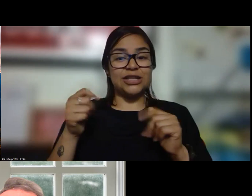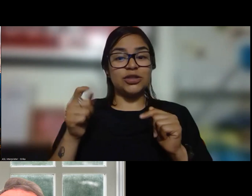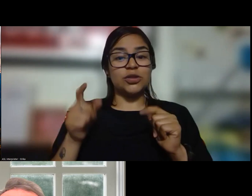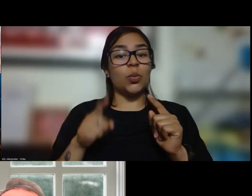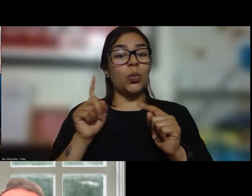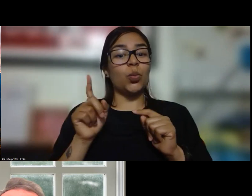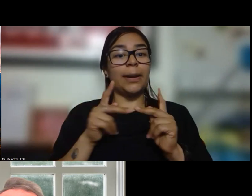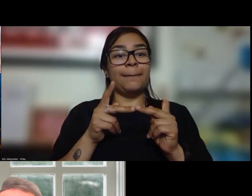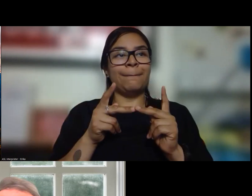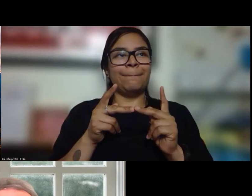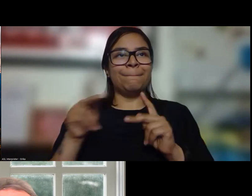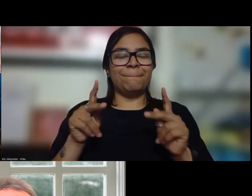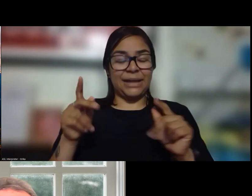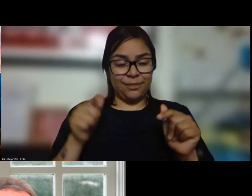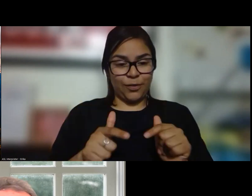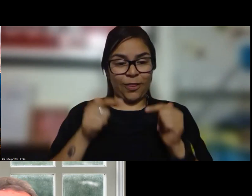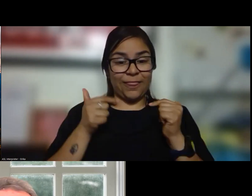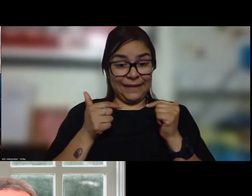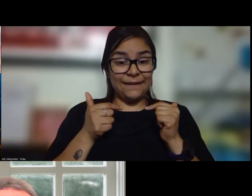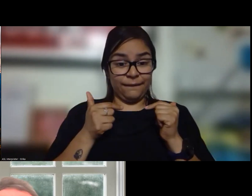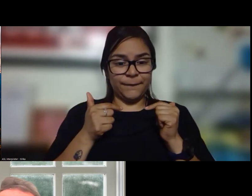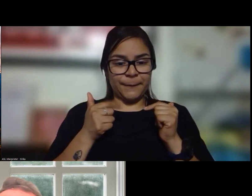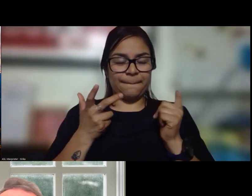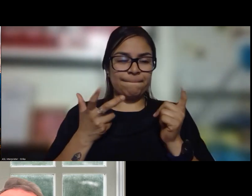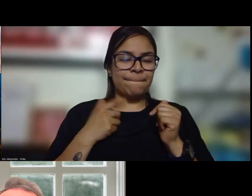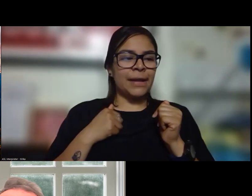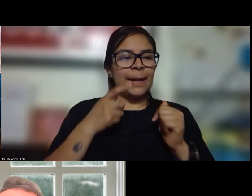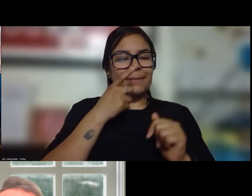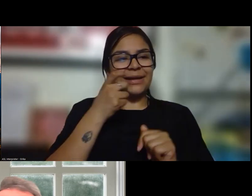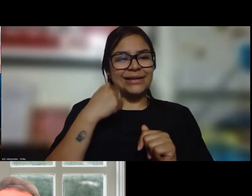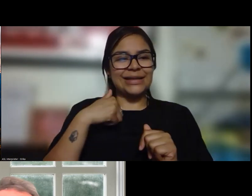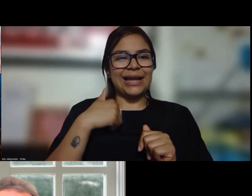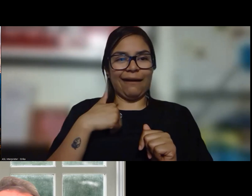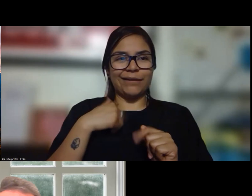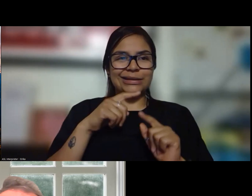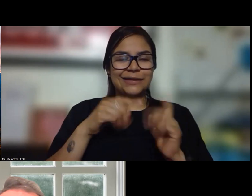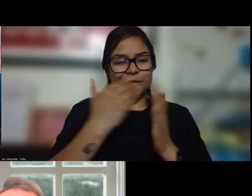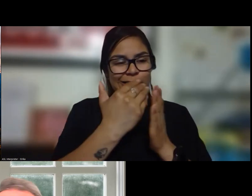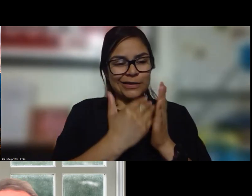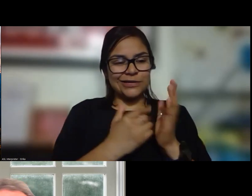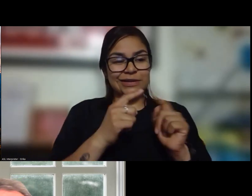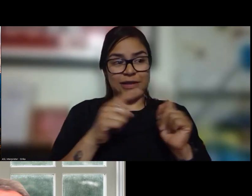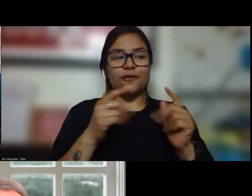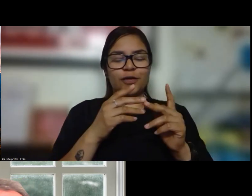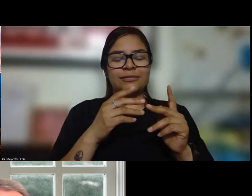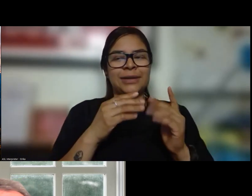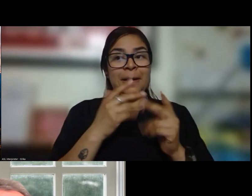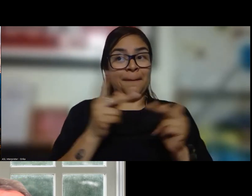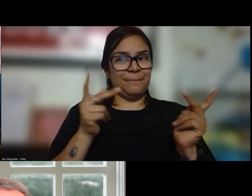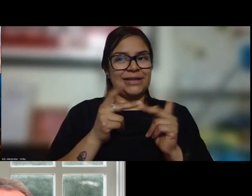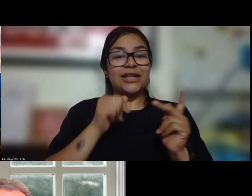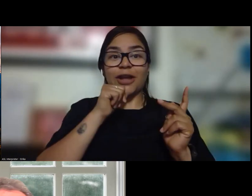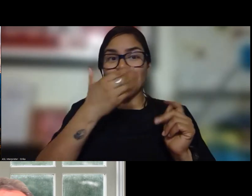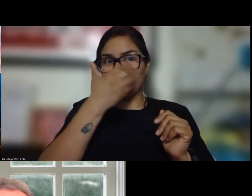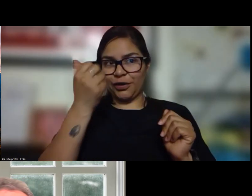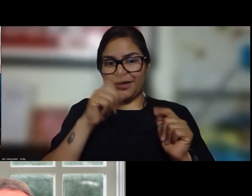California Assisted Living Association, because they do have the listing of all those facilities, and also not to forget the